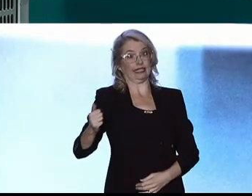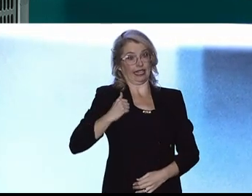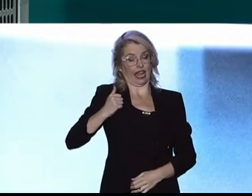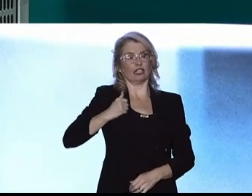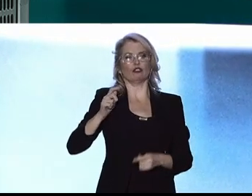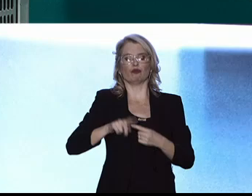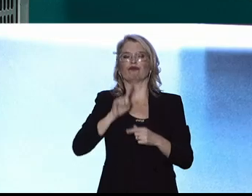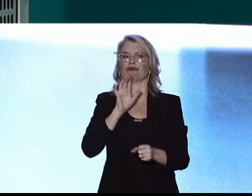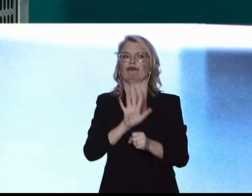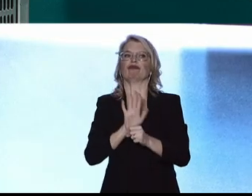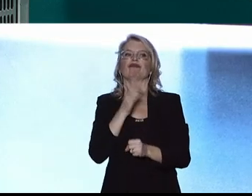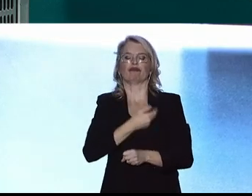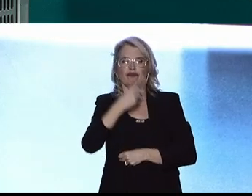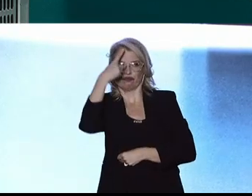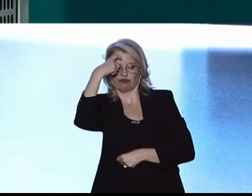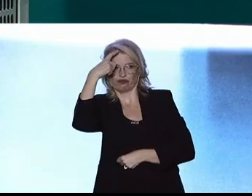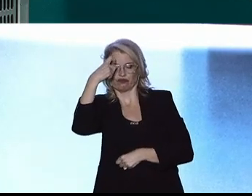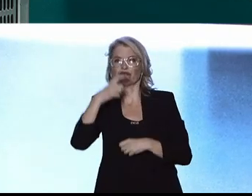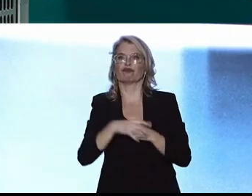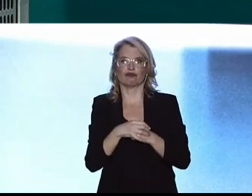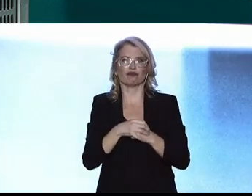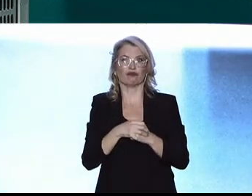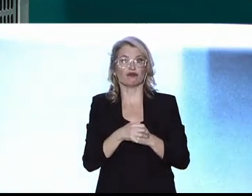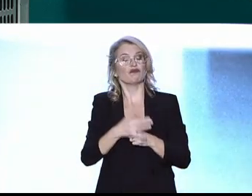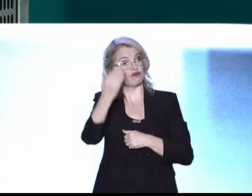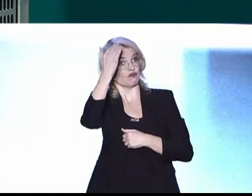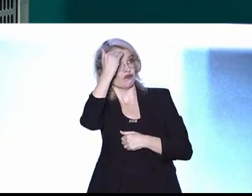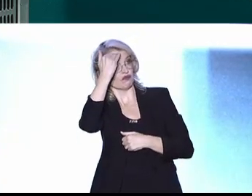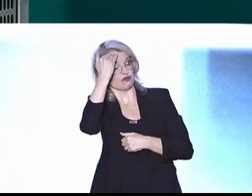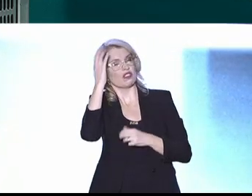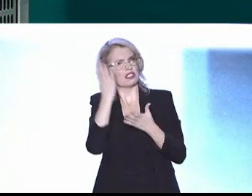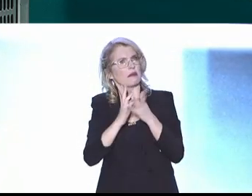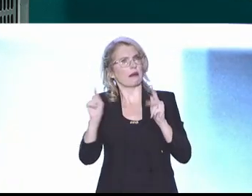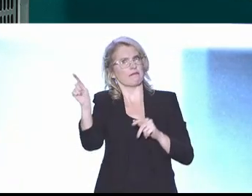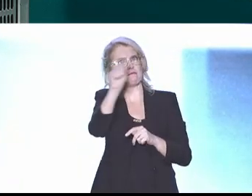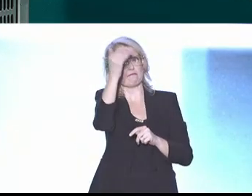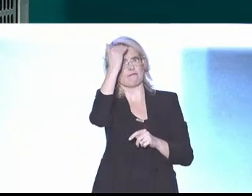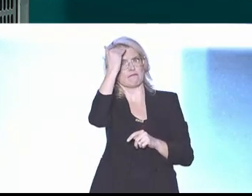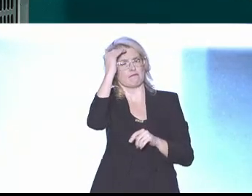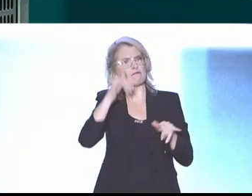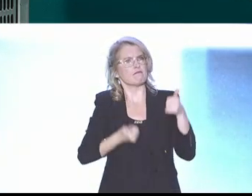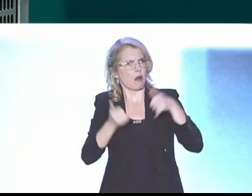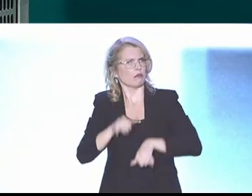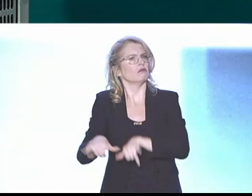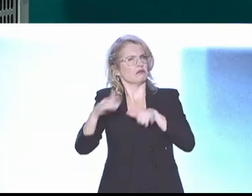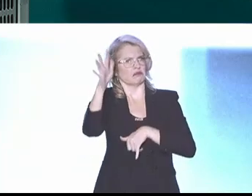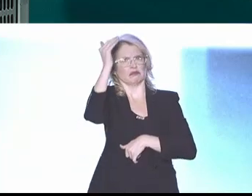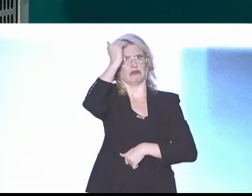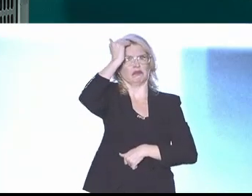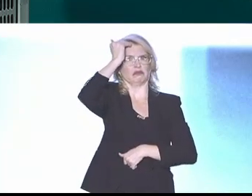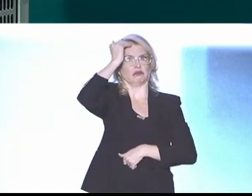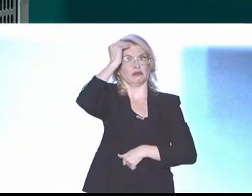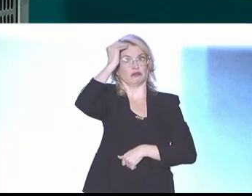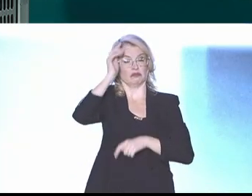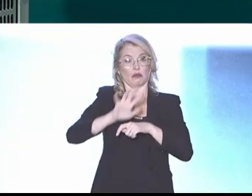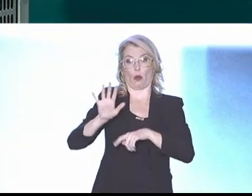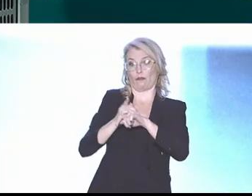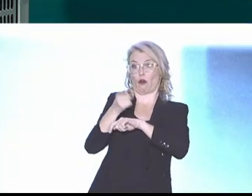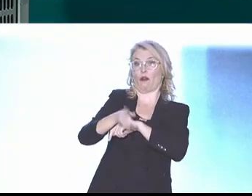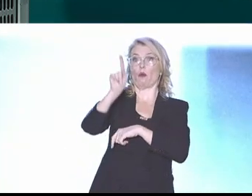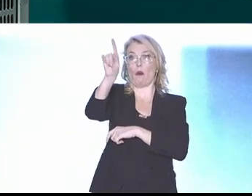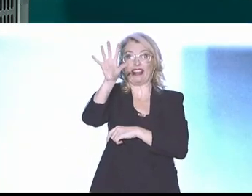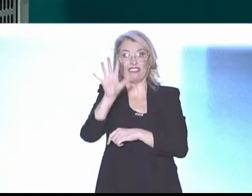our suspicions. While awareness of heat pumps is near universal, and more than a fifth of